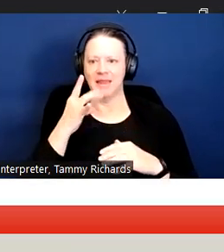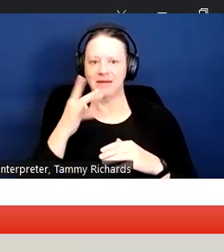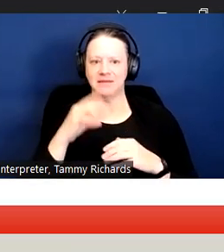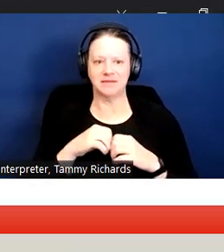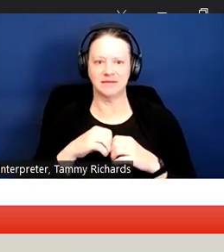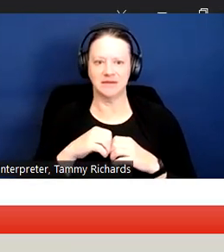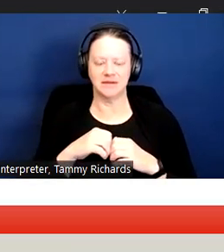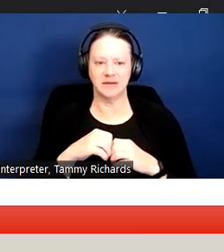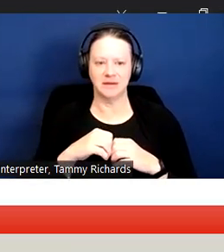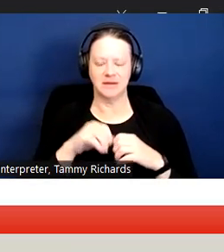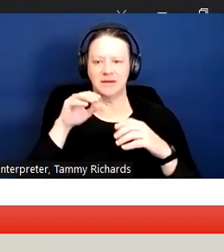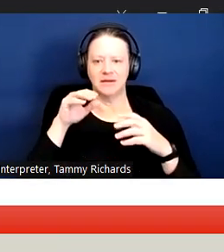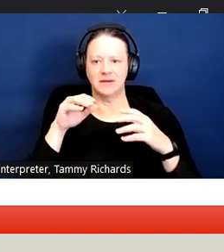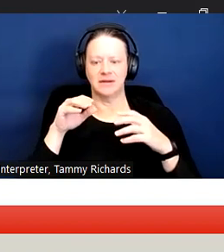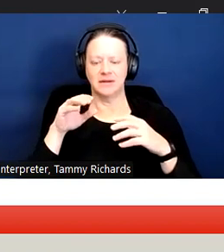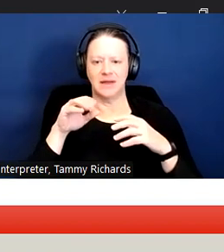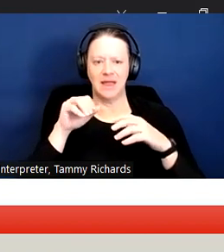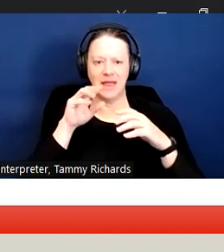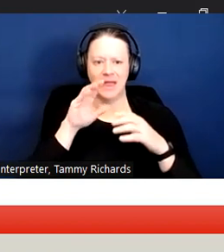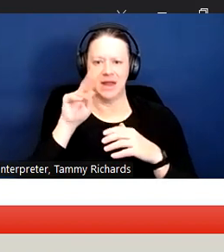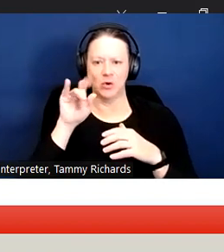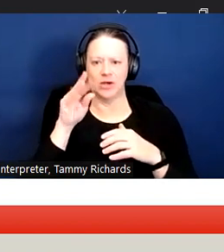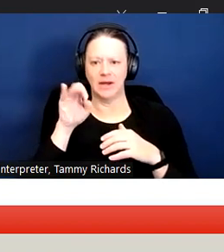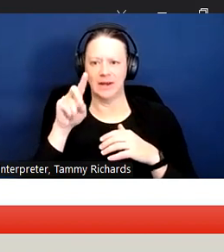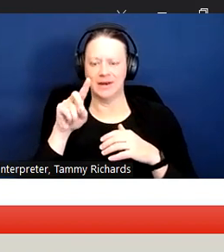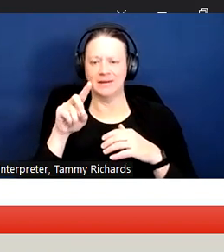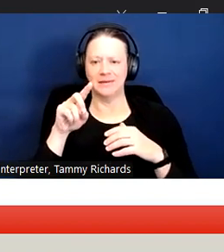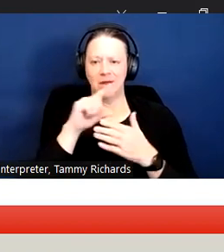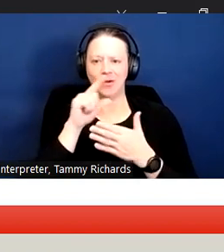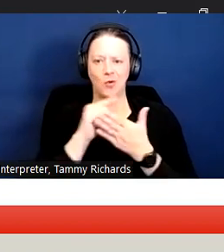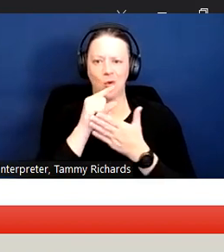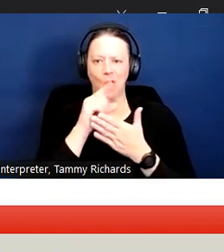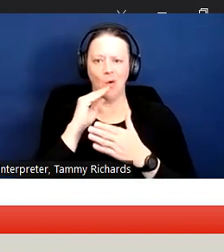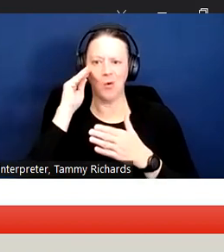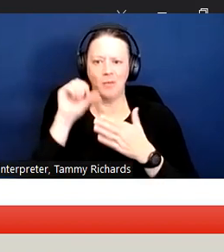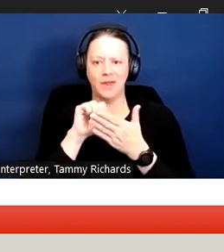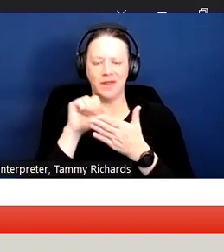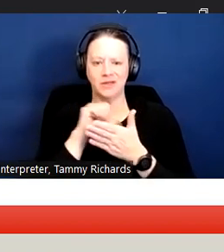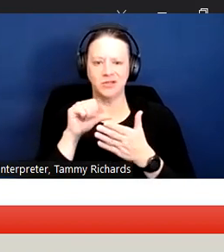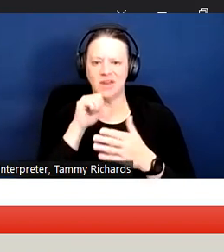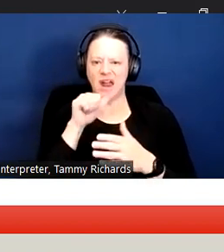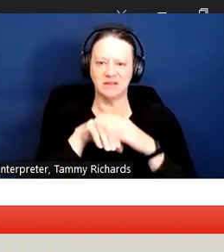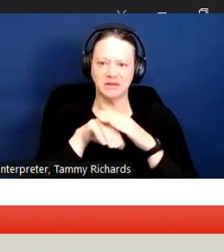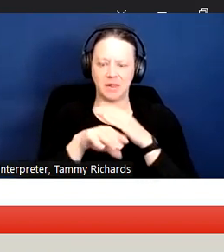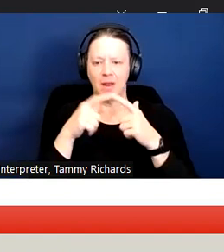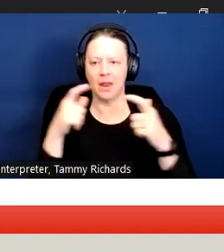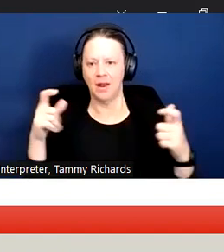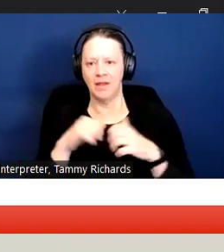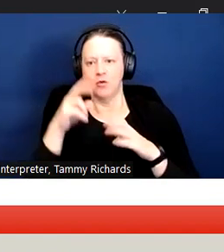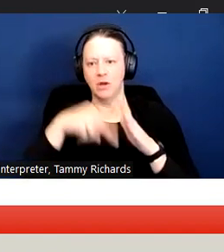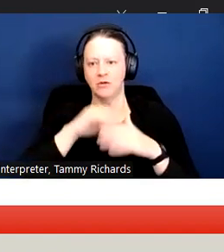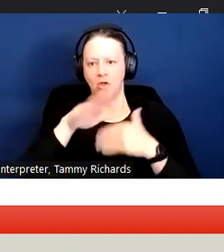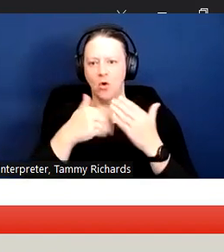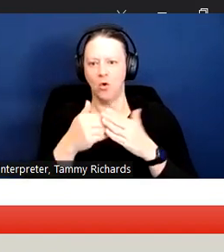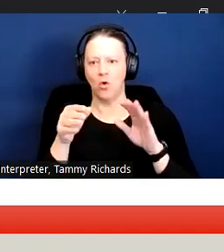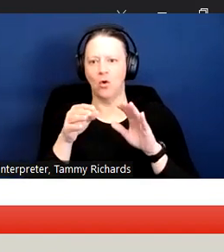okay. Inaccessible homepage, Google Chrome. So it reads the whole title of the page. That's what that was. So when I'm